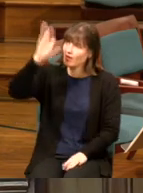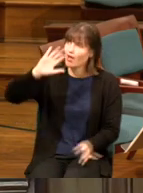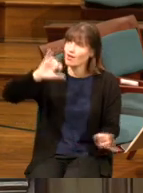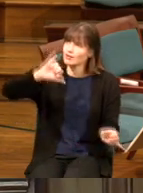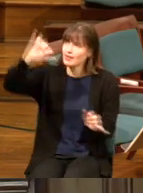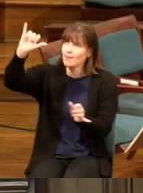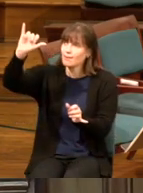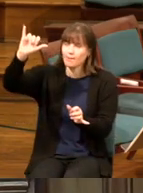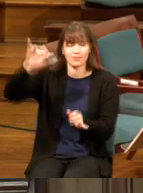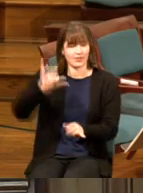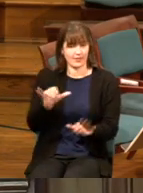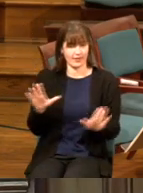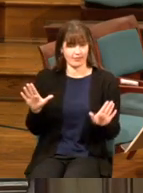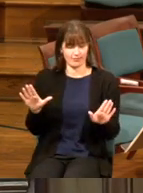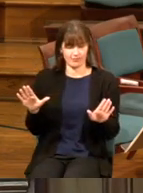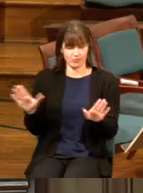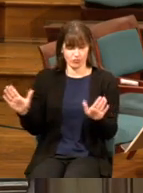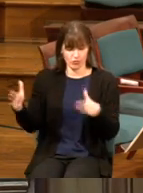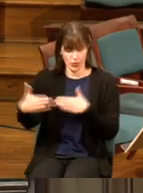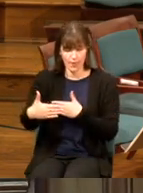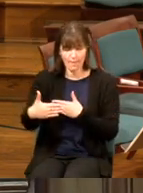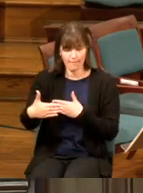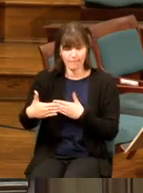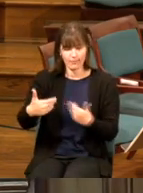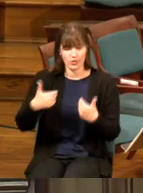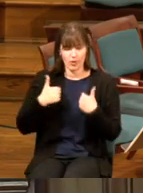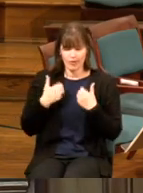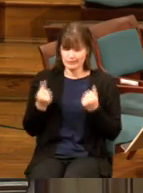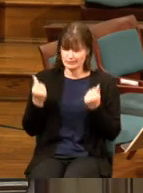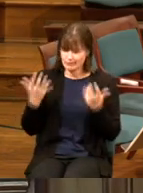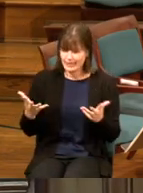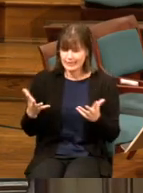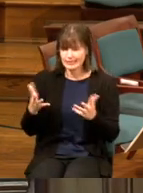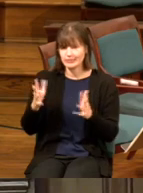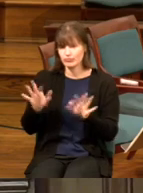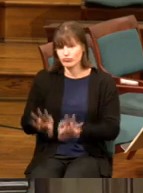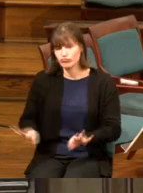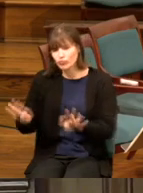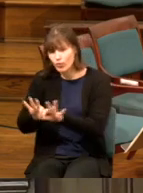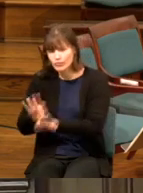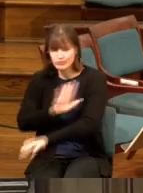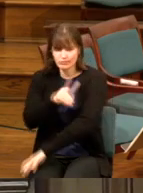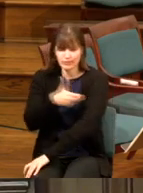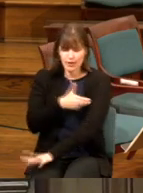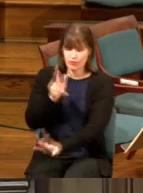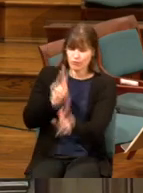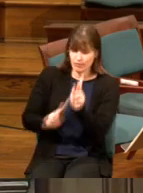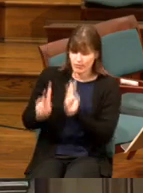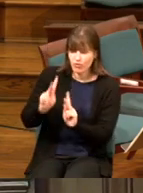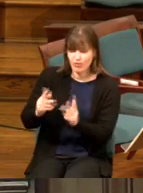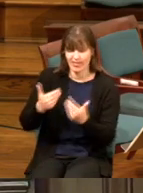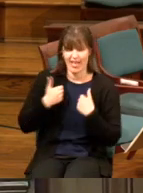in the same room influential people in our community who had everything and more.